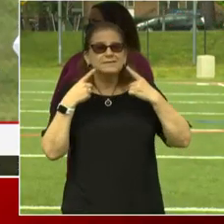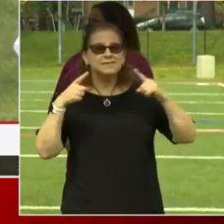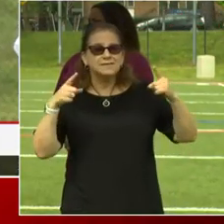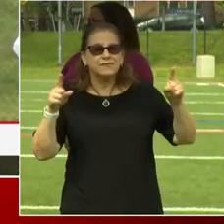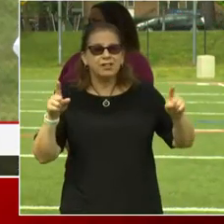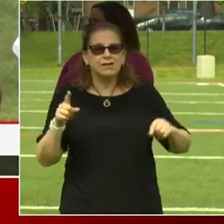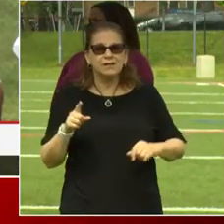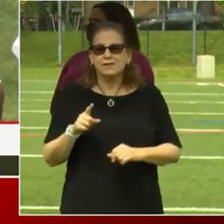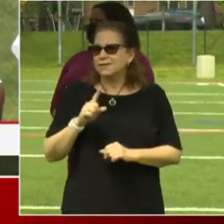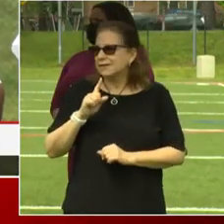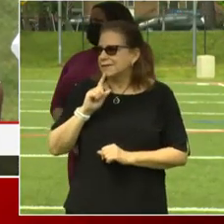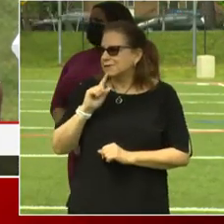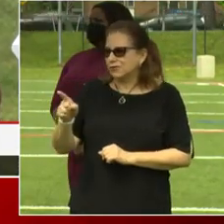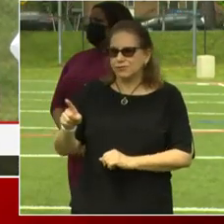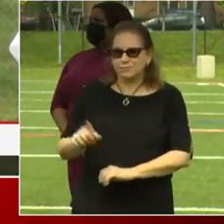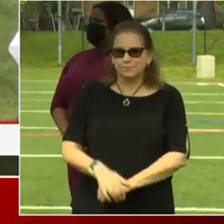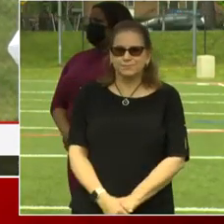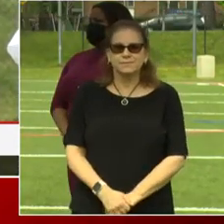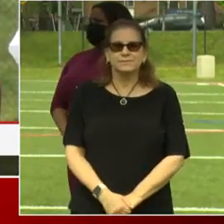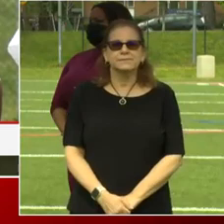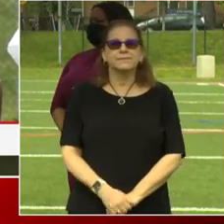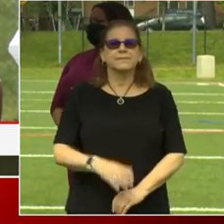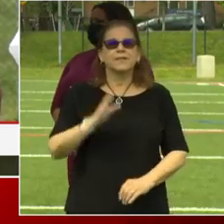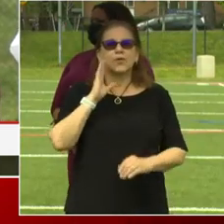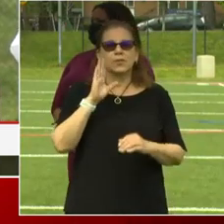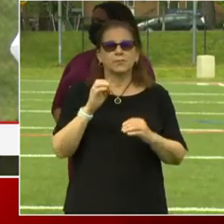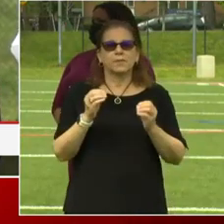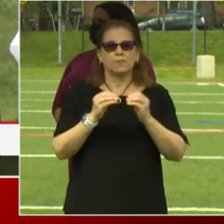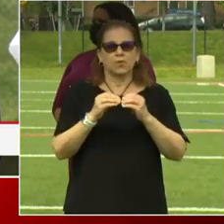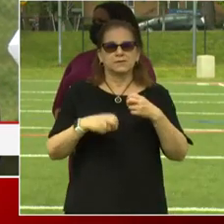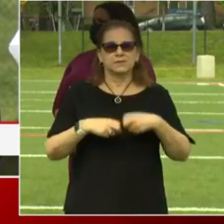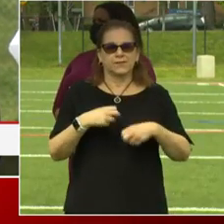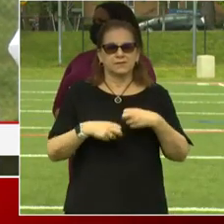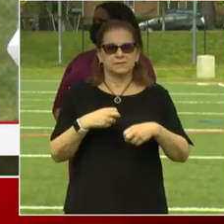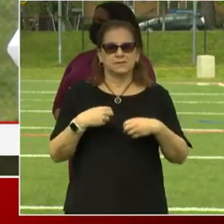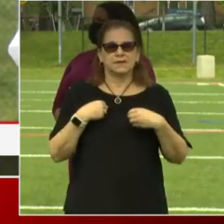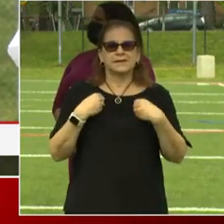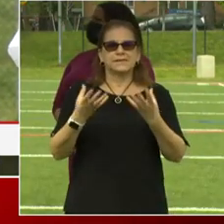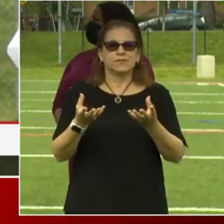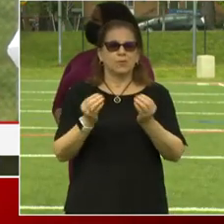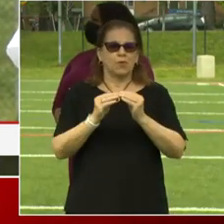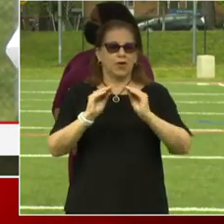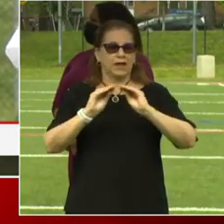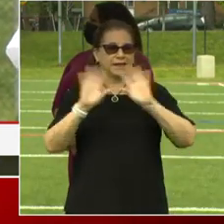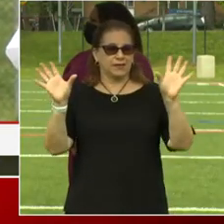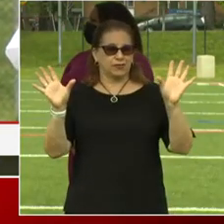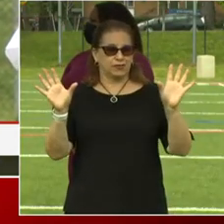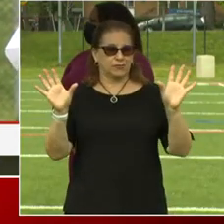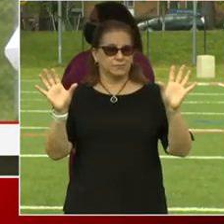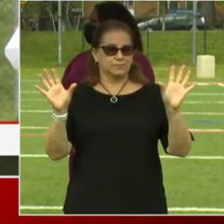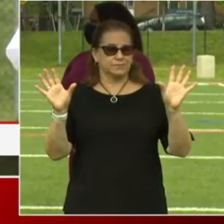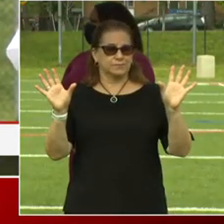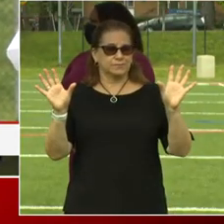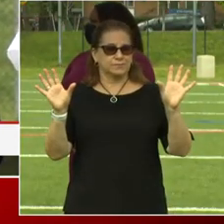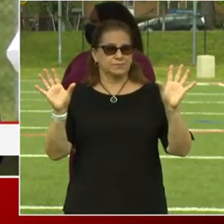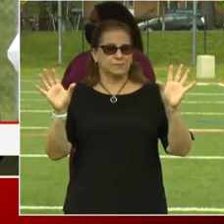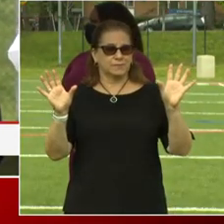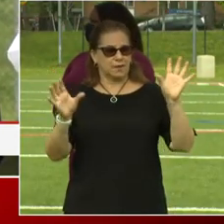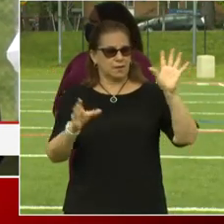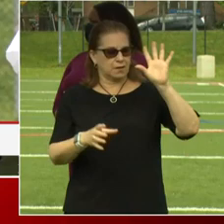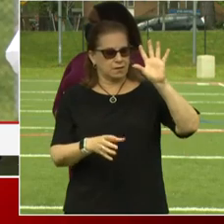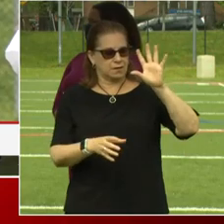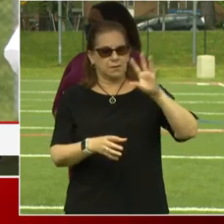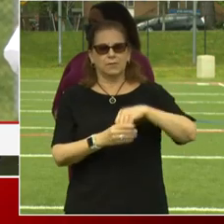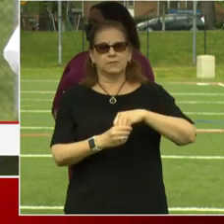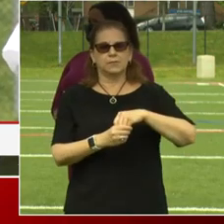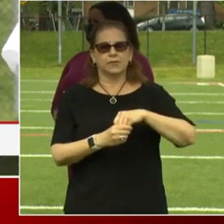say it will be more difficult. It will be more difficult because we've provided more clarity with regard to the comprehensive plan. And,